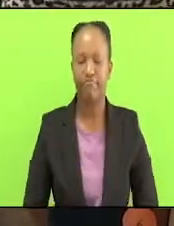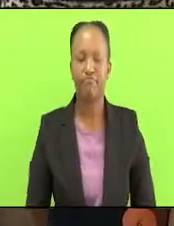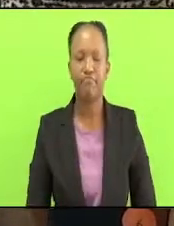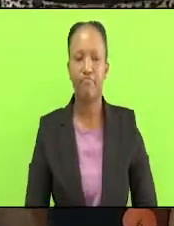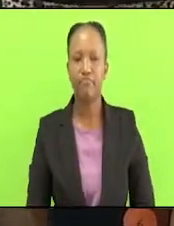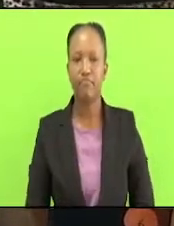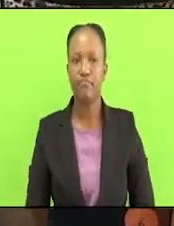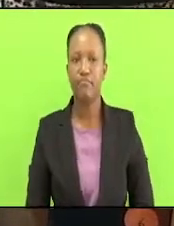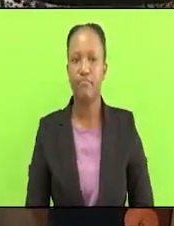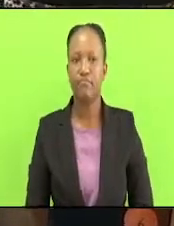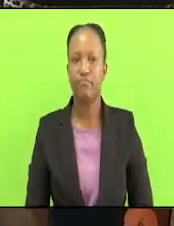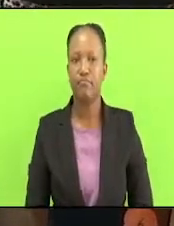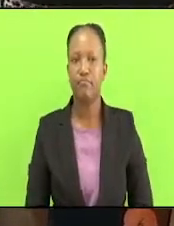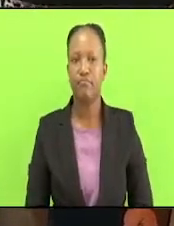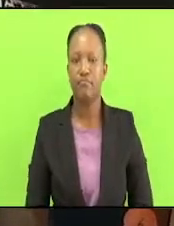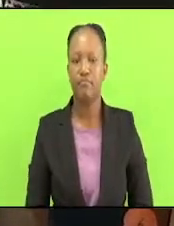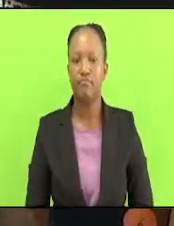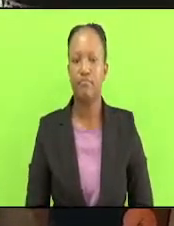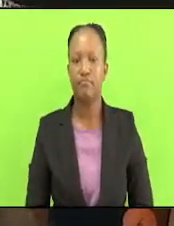re lebella